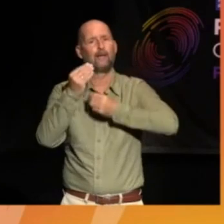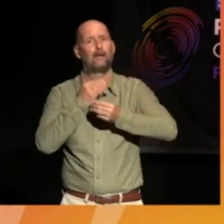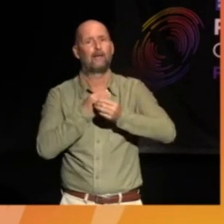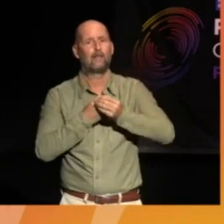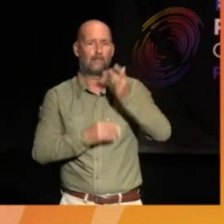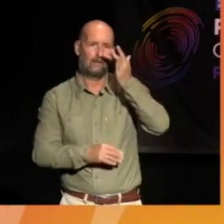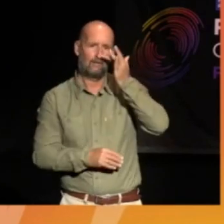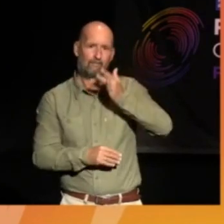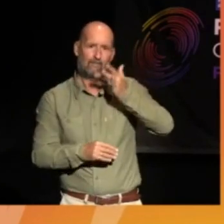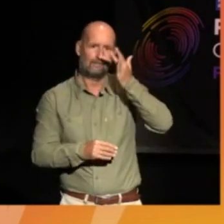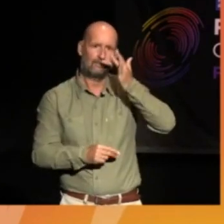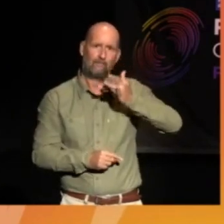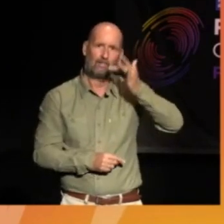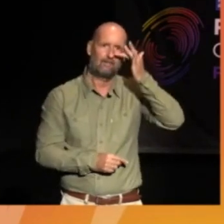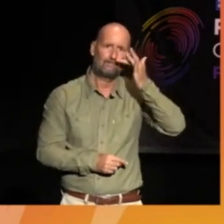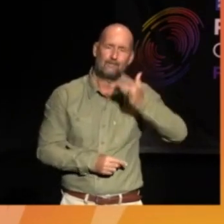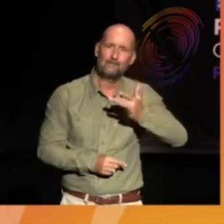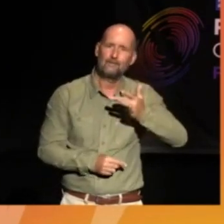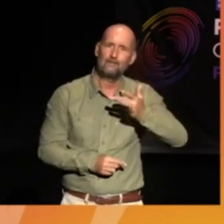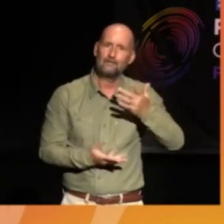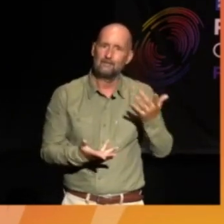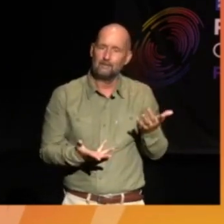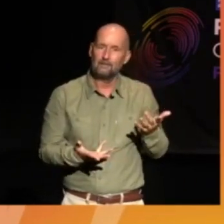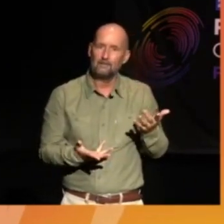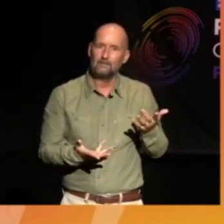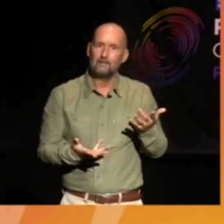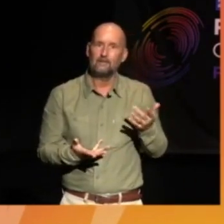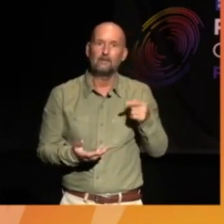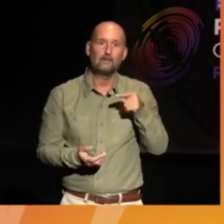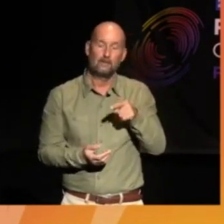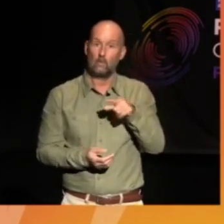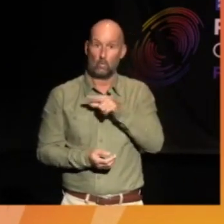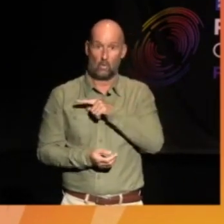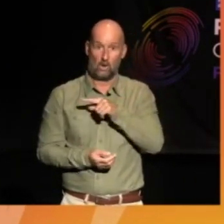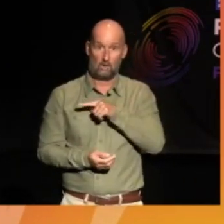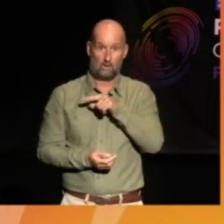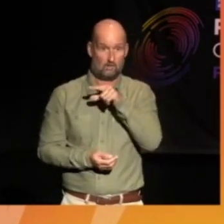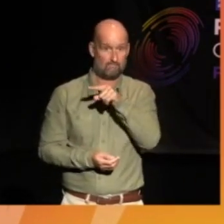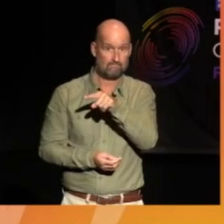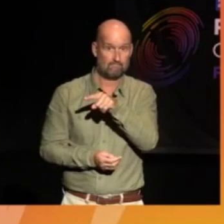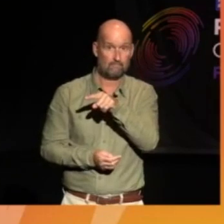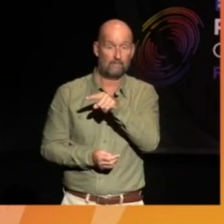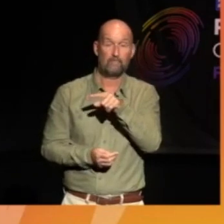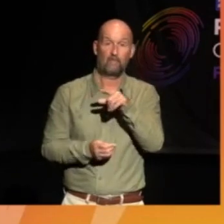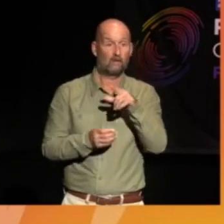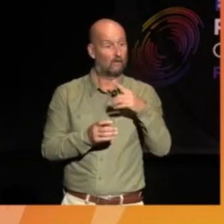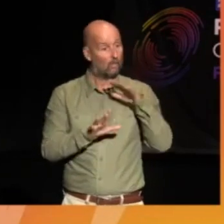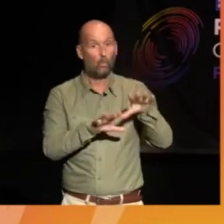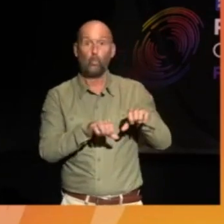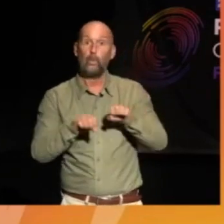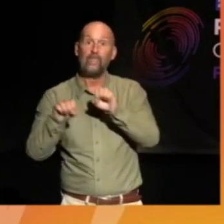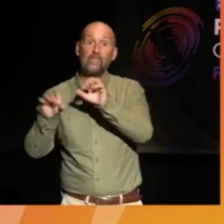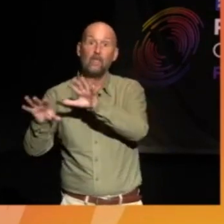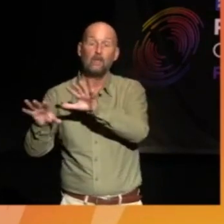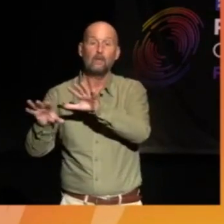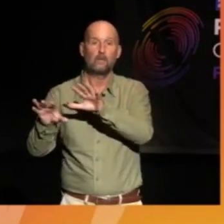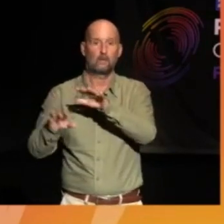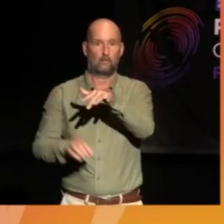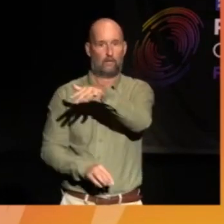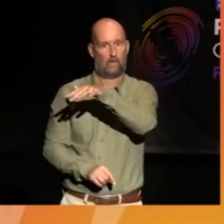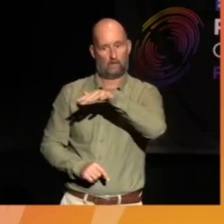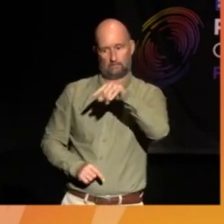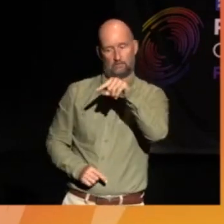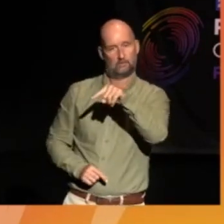is and when the child come with him, and the place like